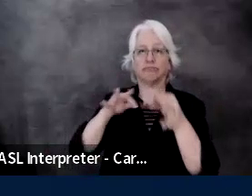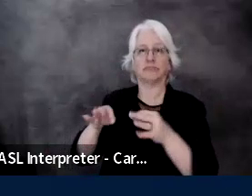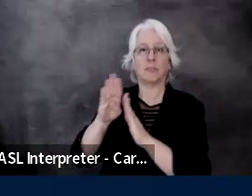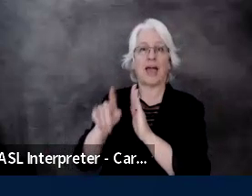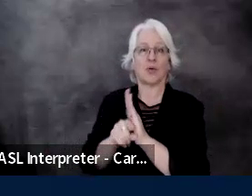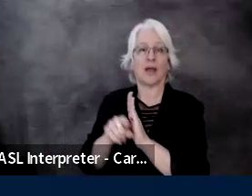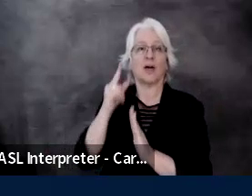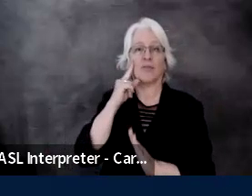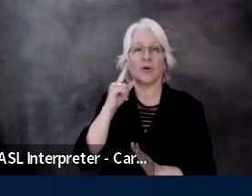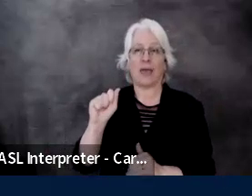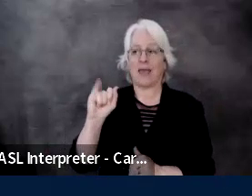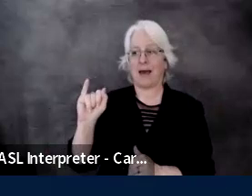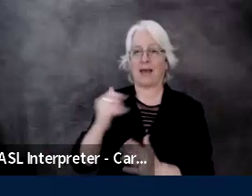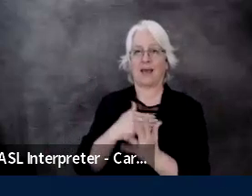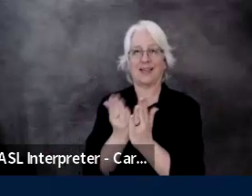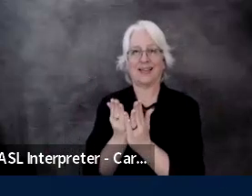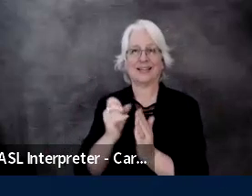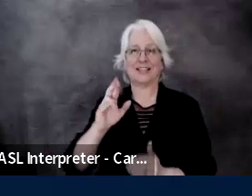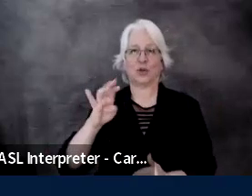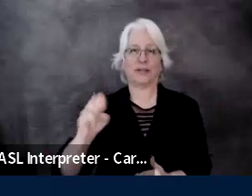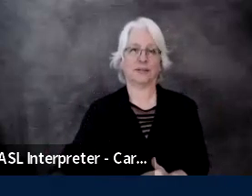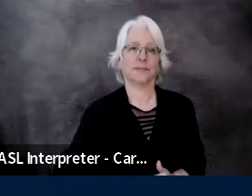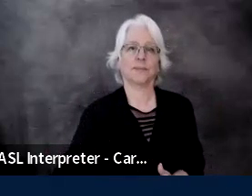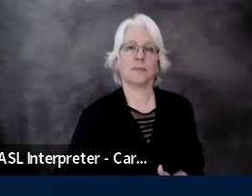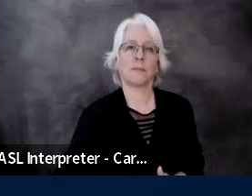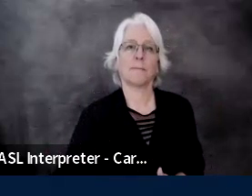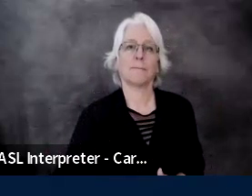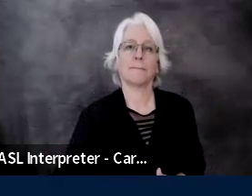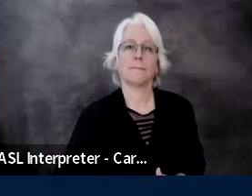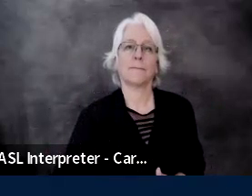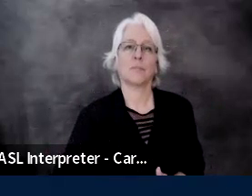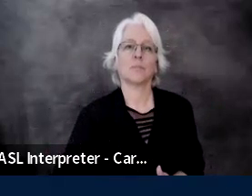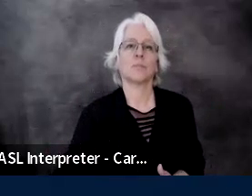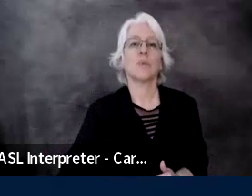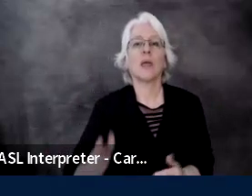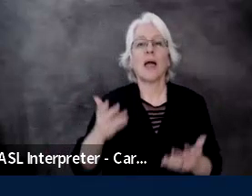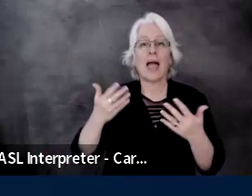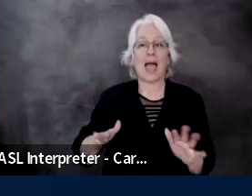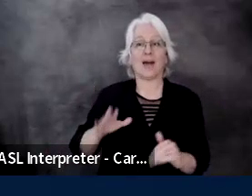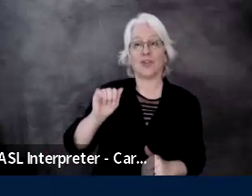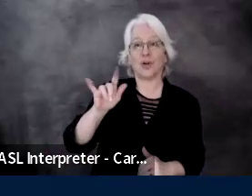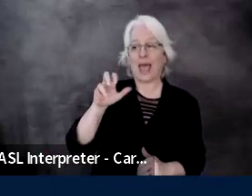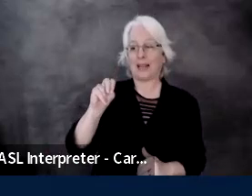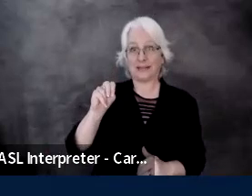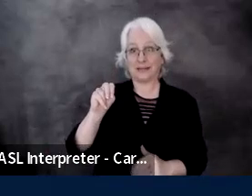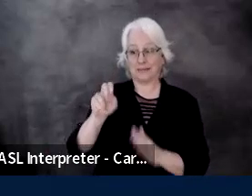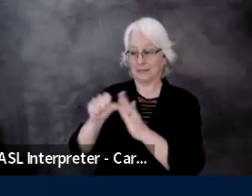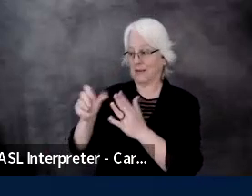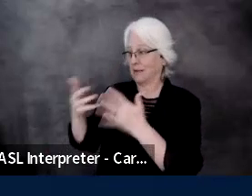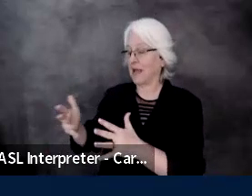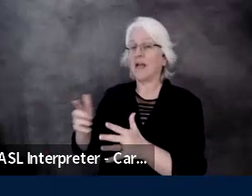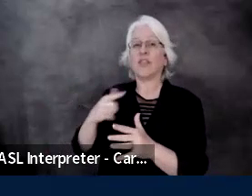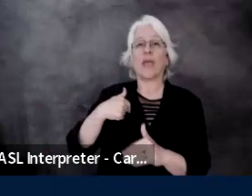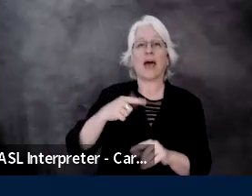our AI series. After Allison, we will hear from a wide range of presenters on the